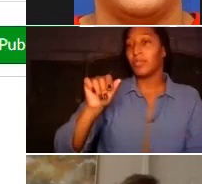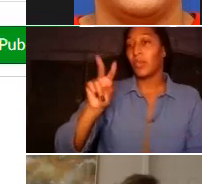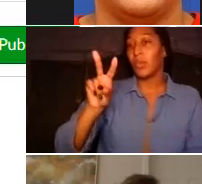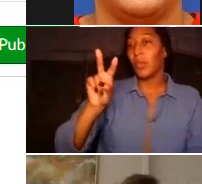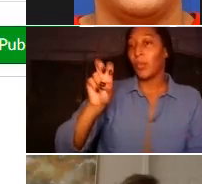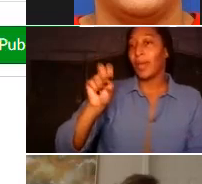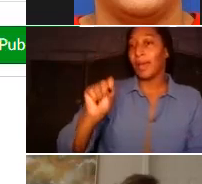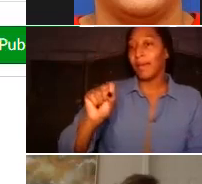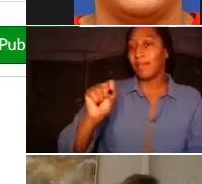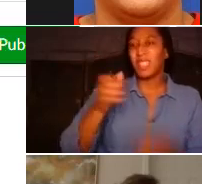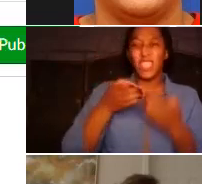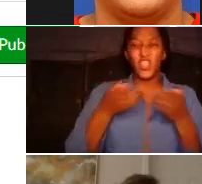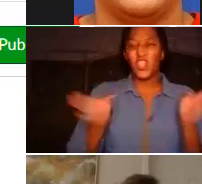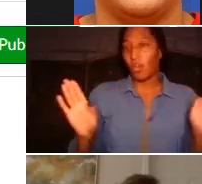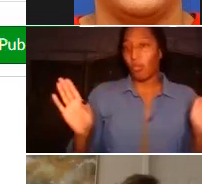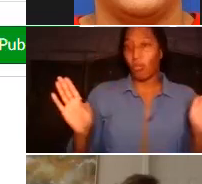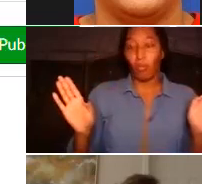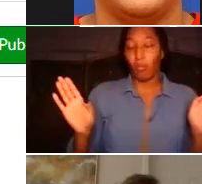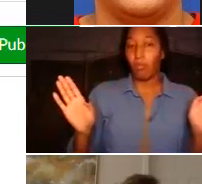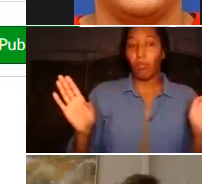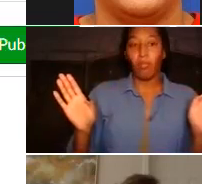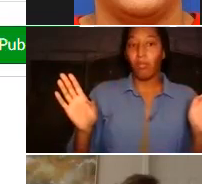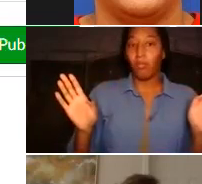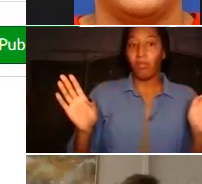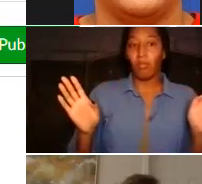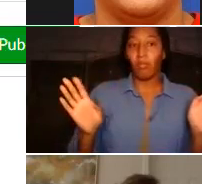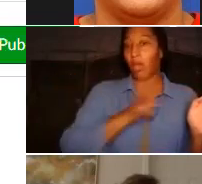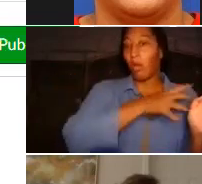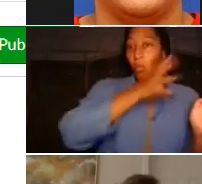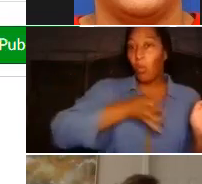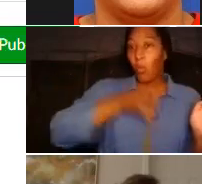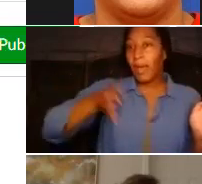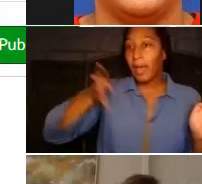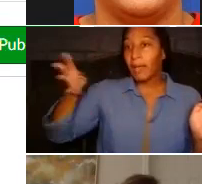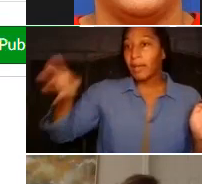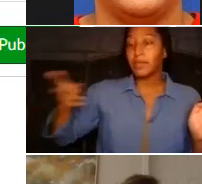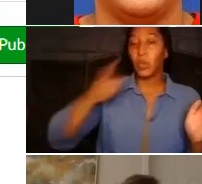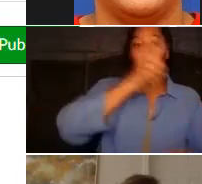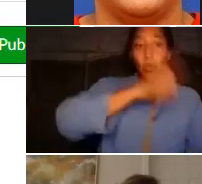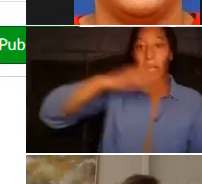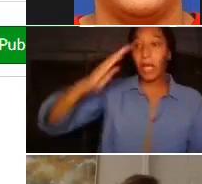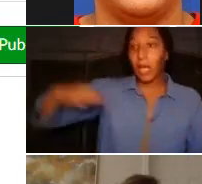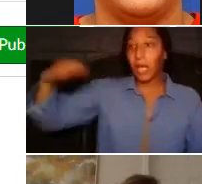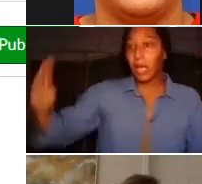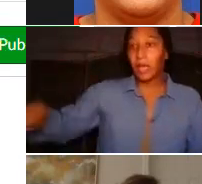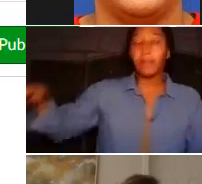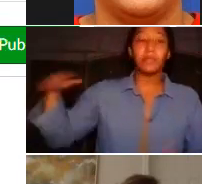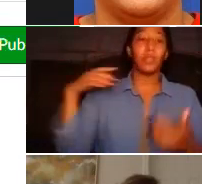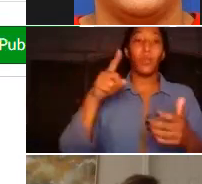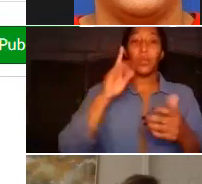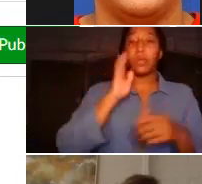overview. We'll drill down into some properties of waves. We'll look